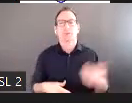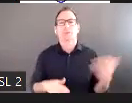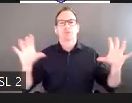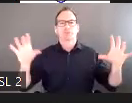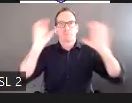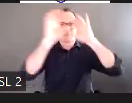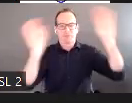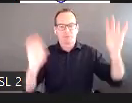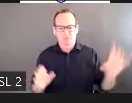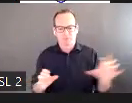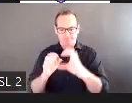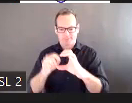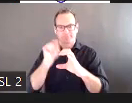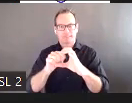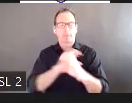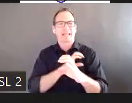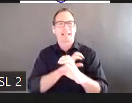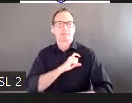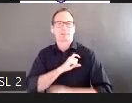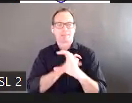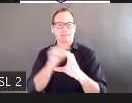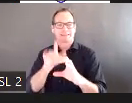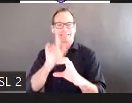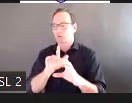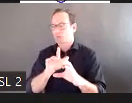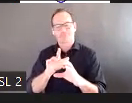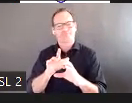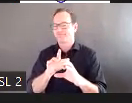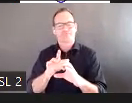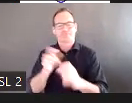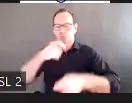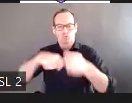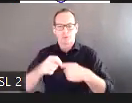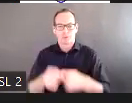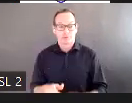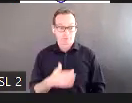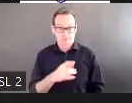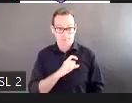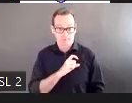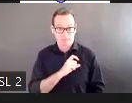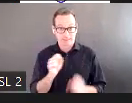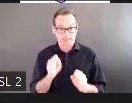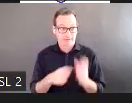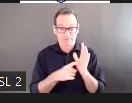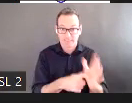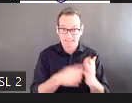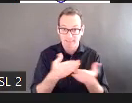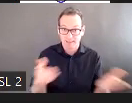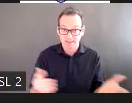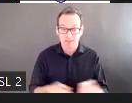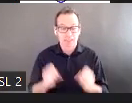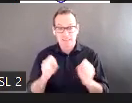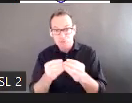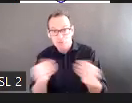soon realized from our work and our practice that the police weren't in a position to fix, either through the criminal code